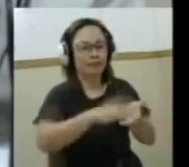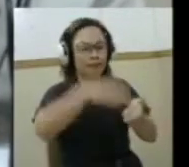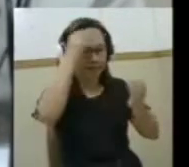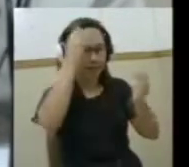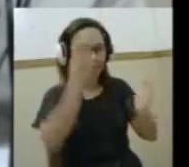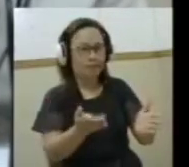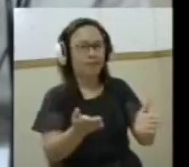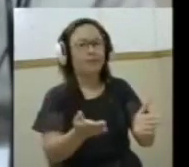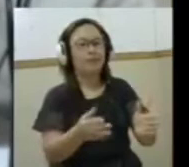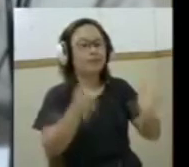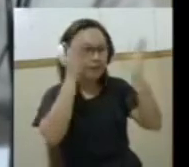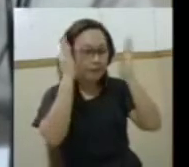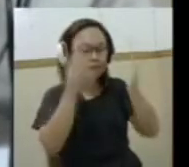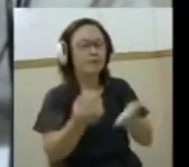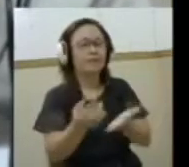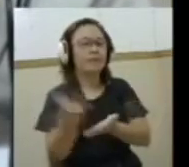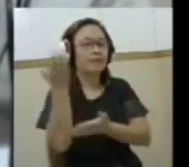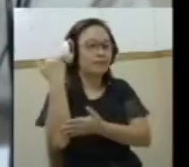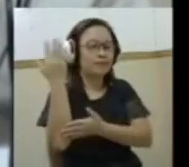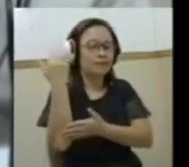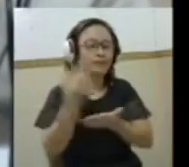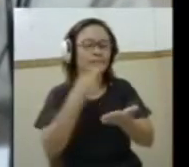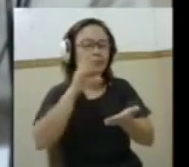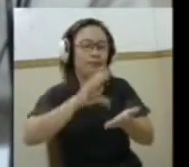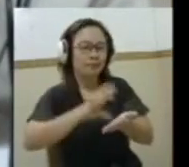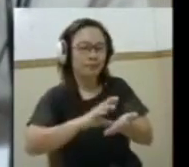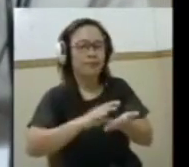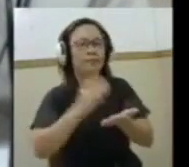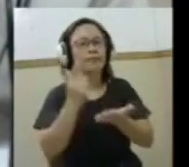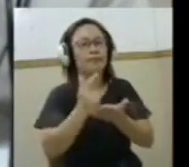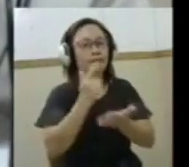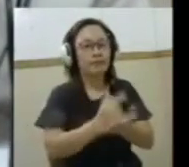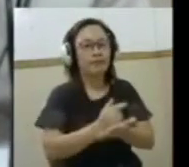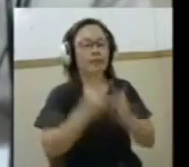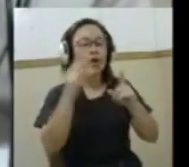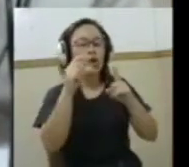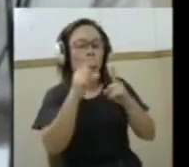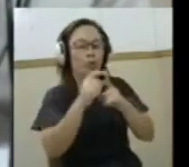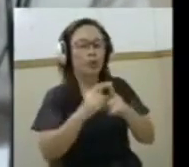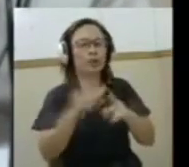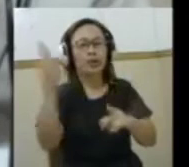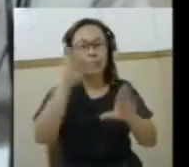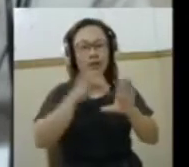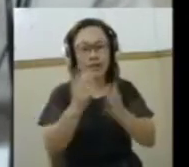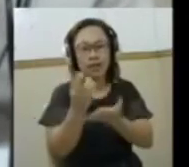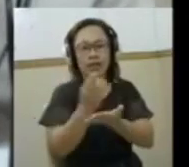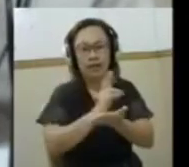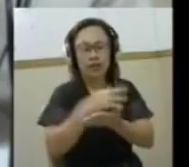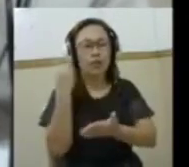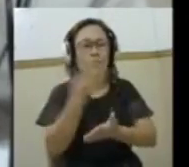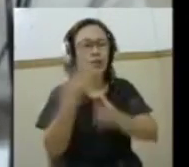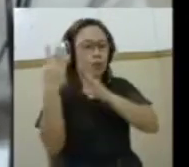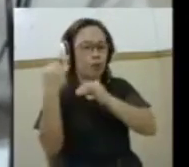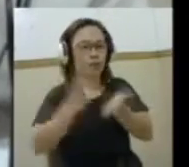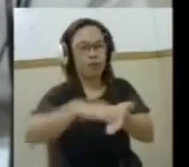You have just heard our recorded lesson for grade 10 entitled Technical Terms Used in Research. We really hope you have